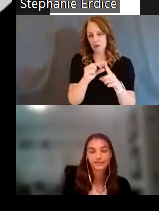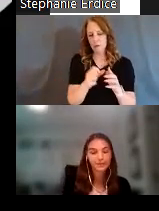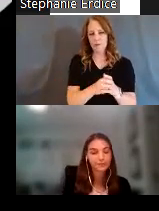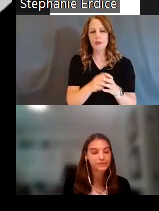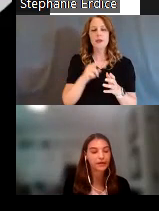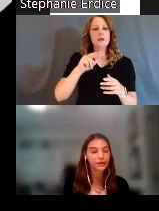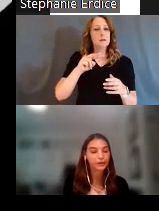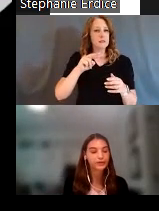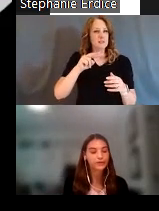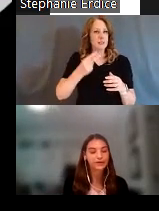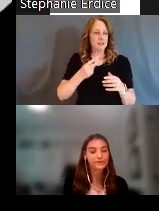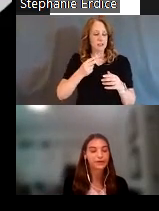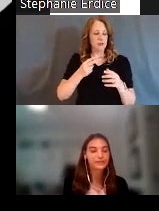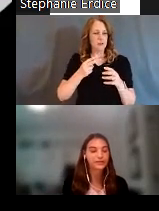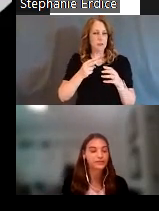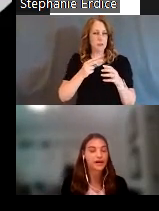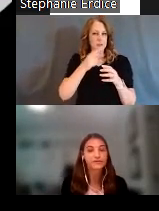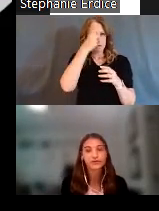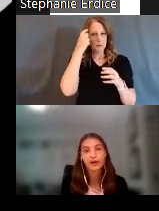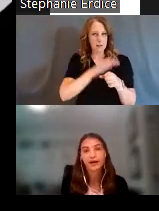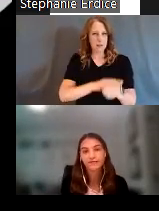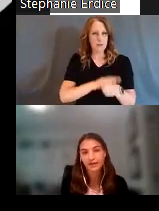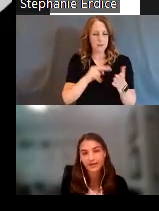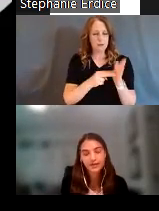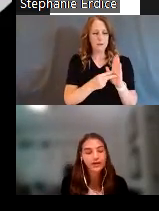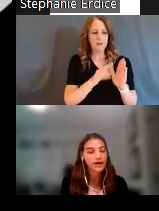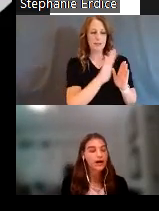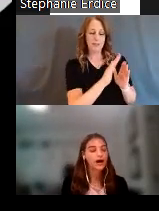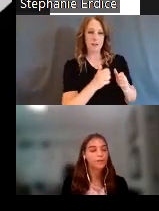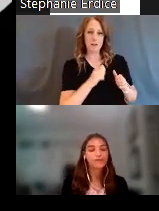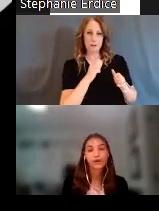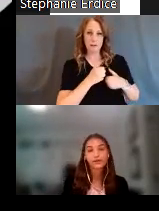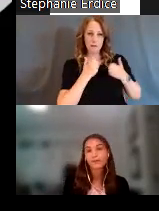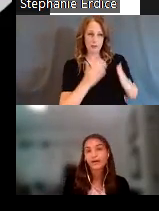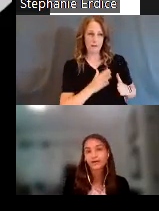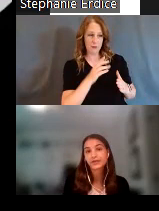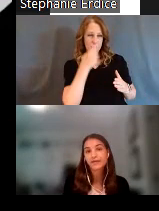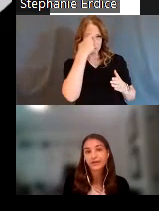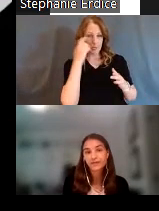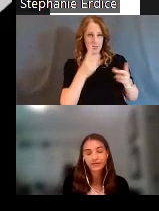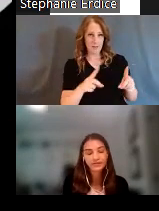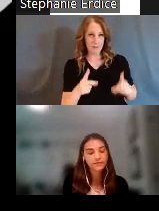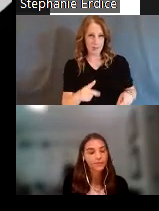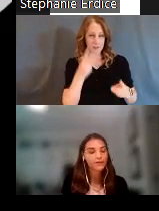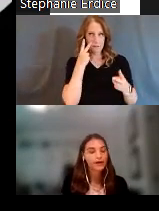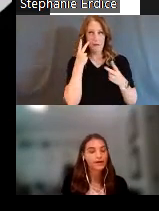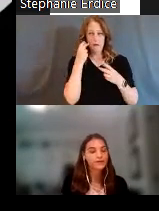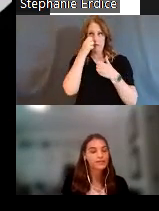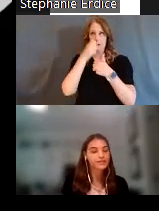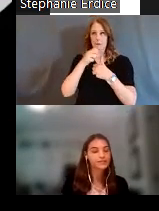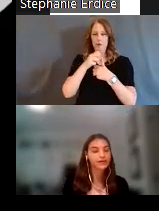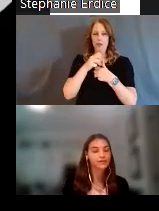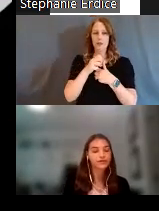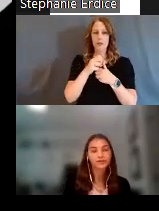traumatic stress symptoms may include re-experiencing a survivor's traumatic event, avoiding reminders of the event,